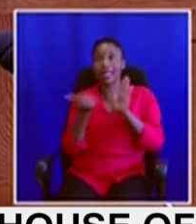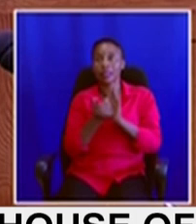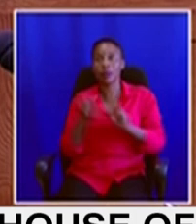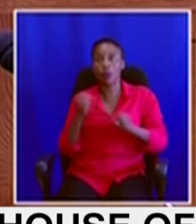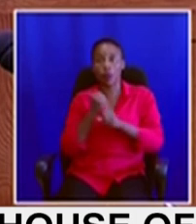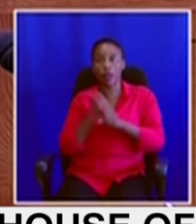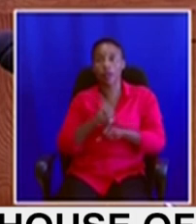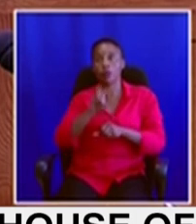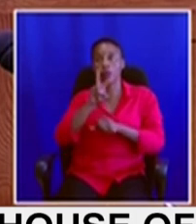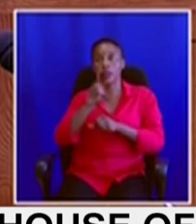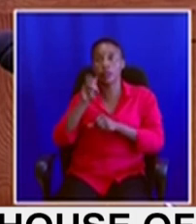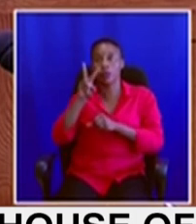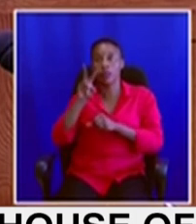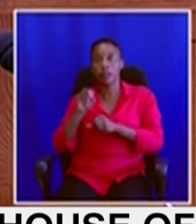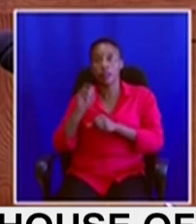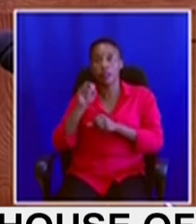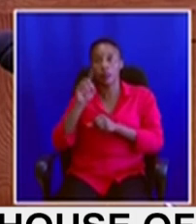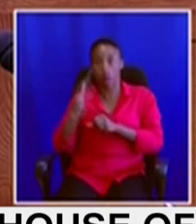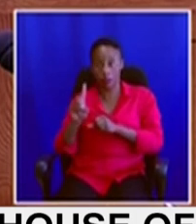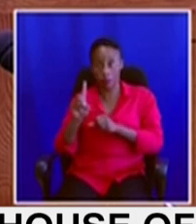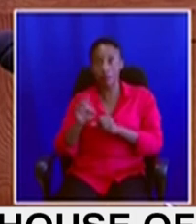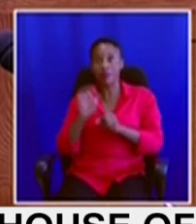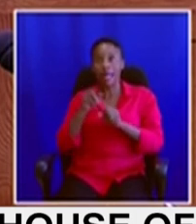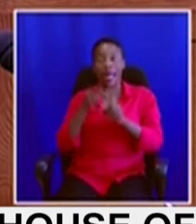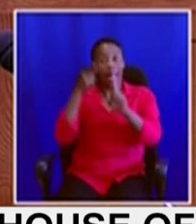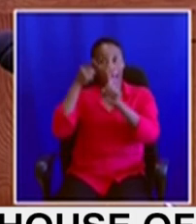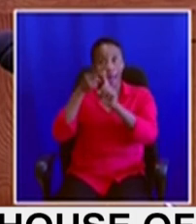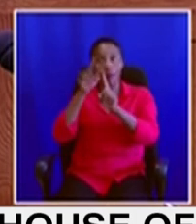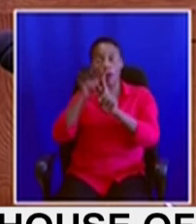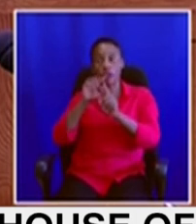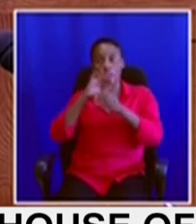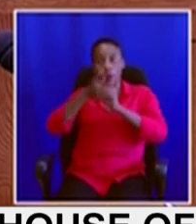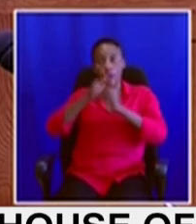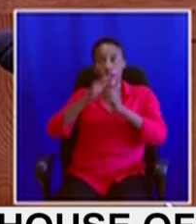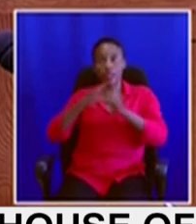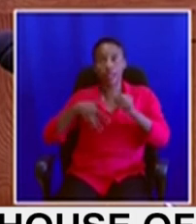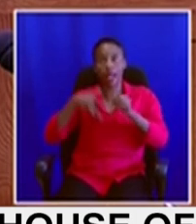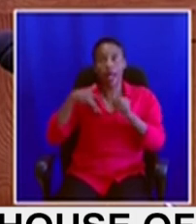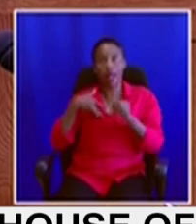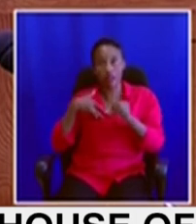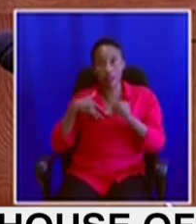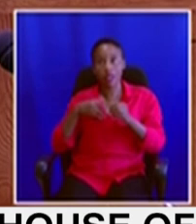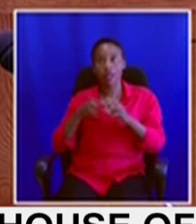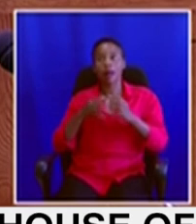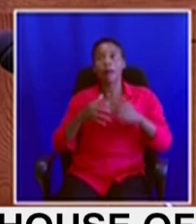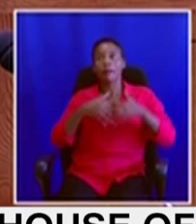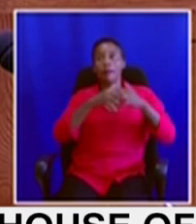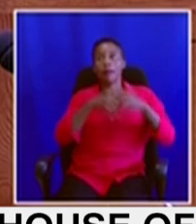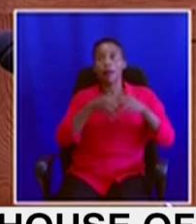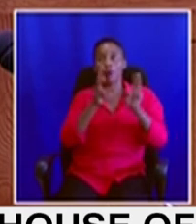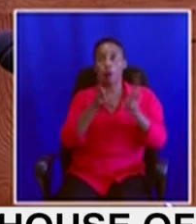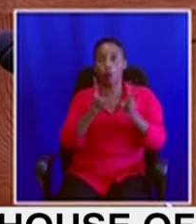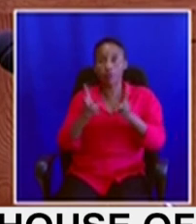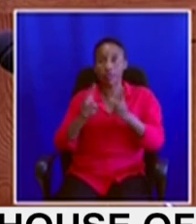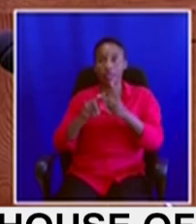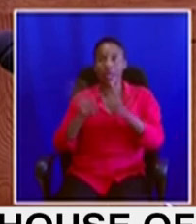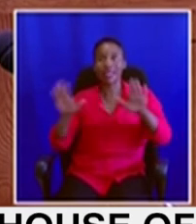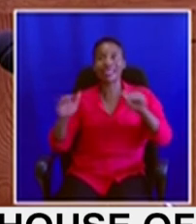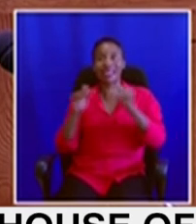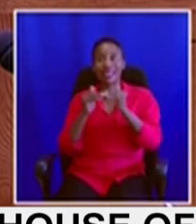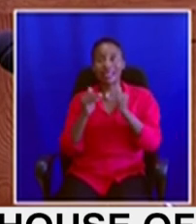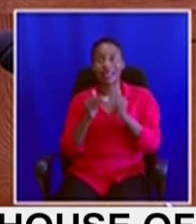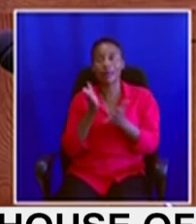The Act aims to protect lives, it aims to set norms, and standards and ensure